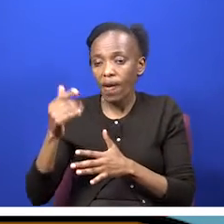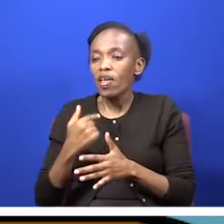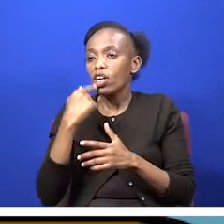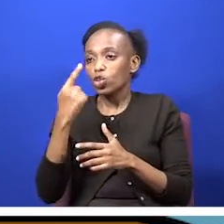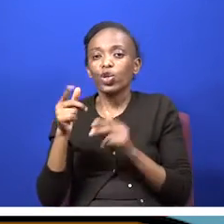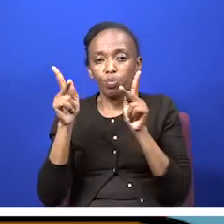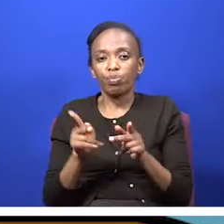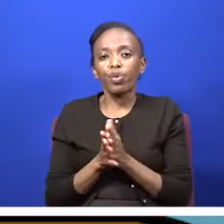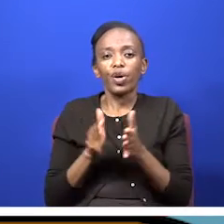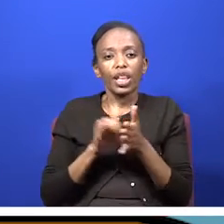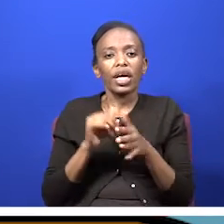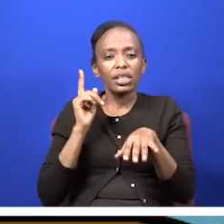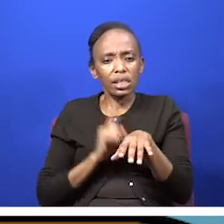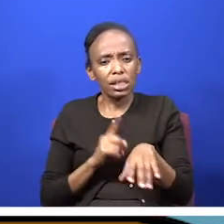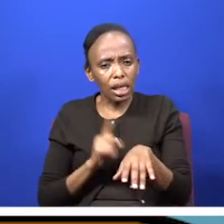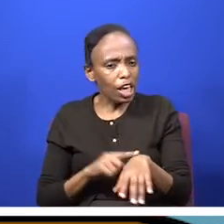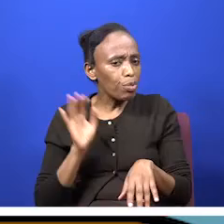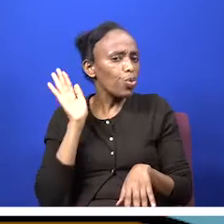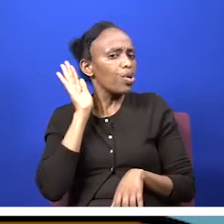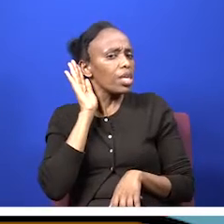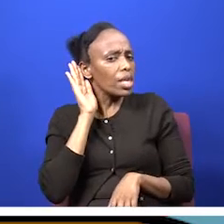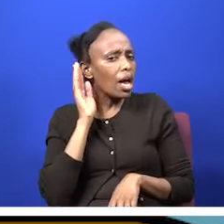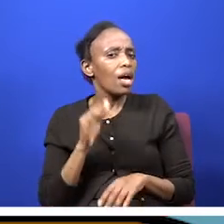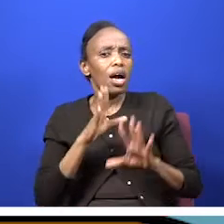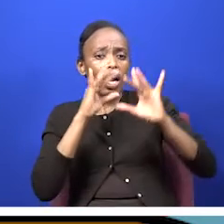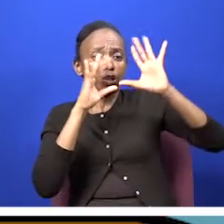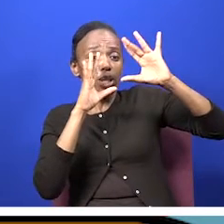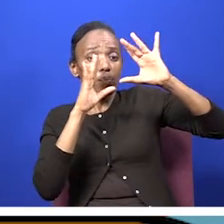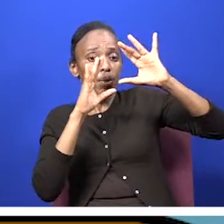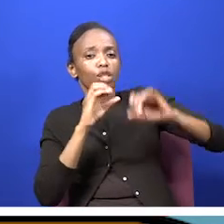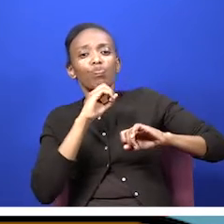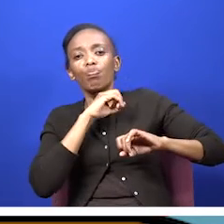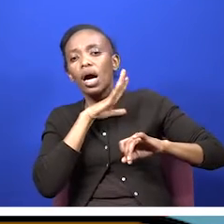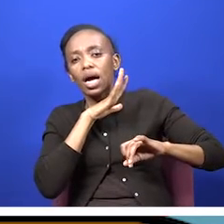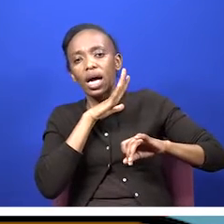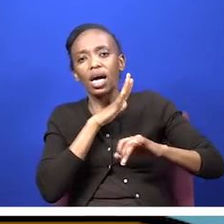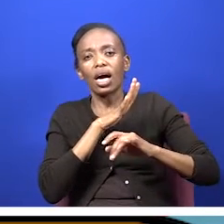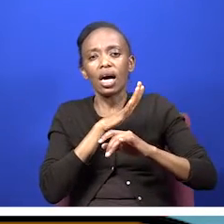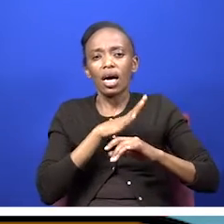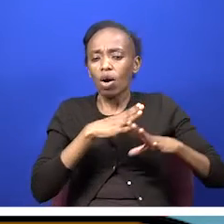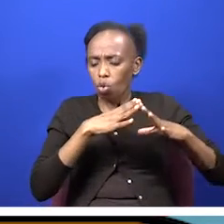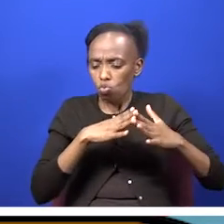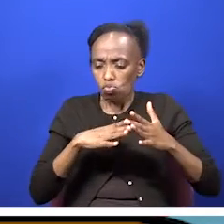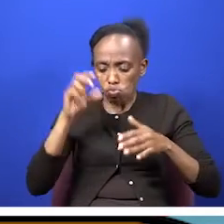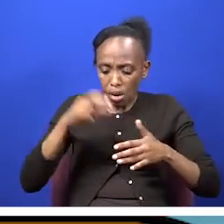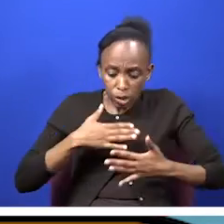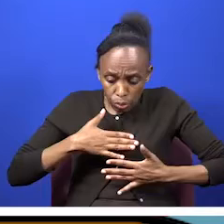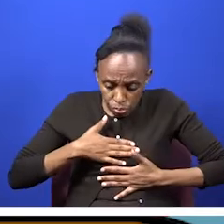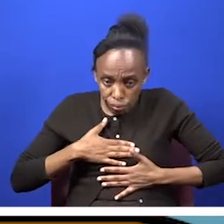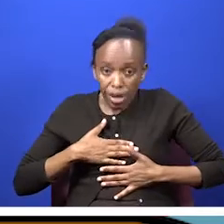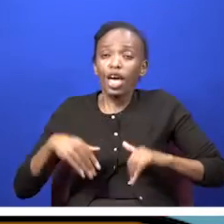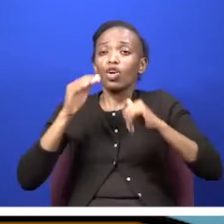town, and he told people that whenever you hear a trumpet blow, you go on